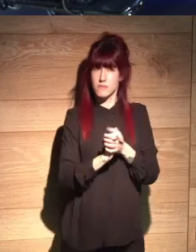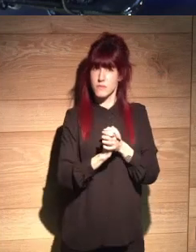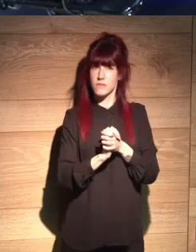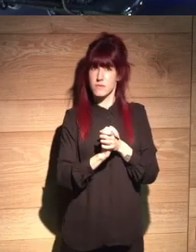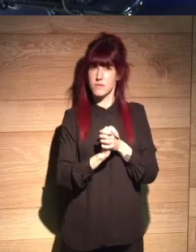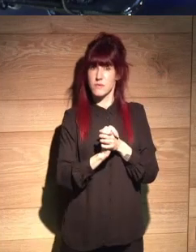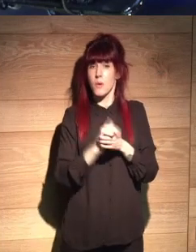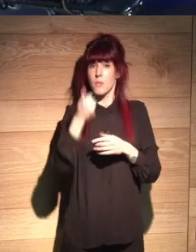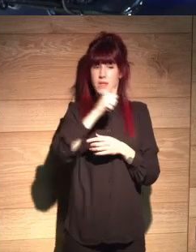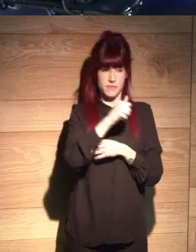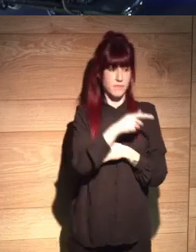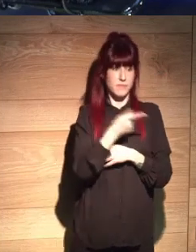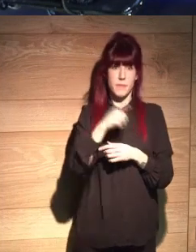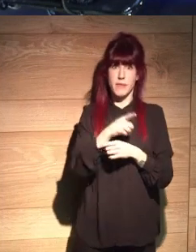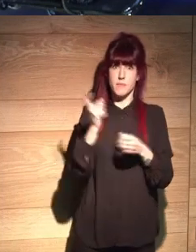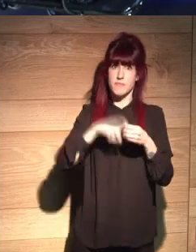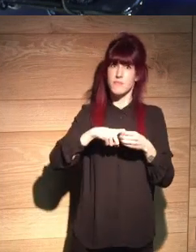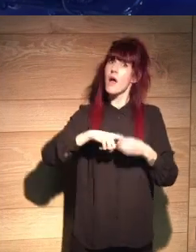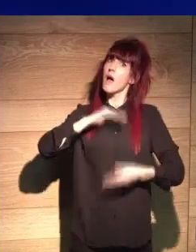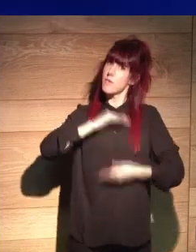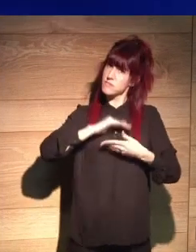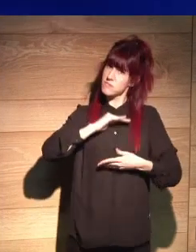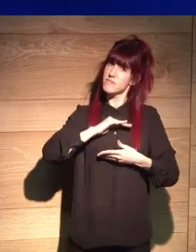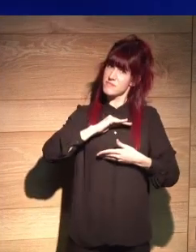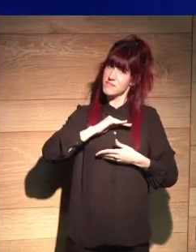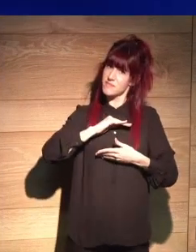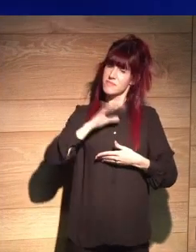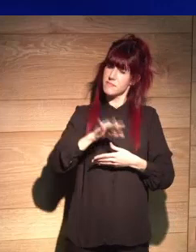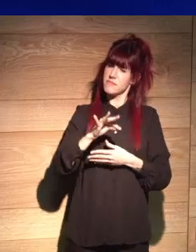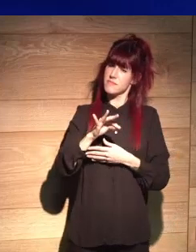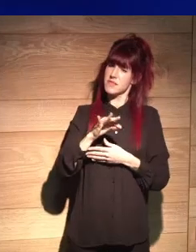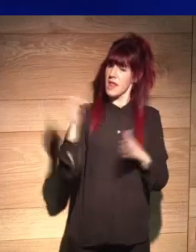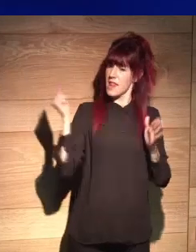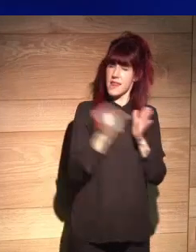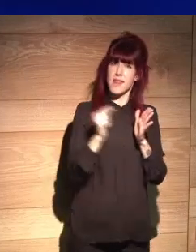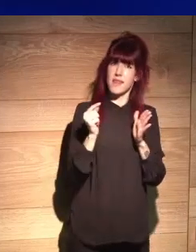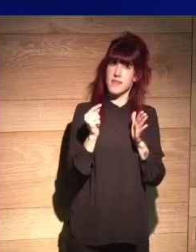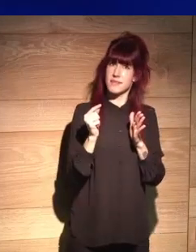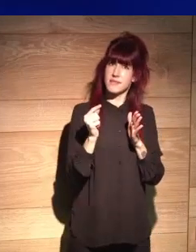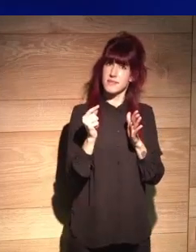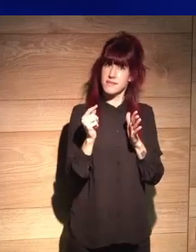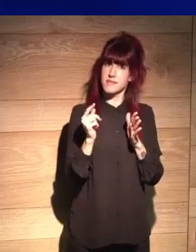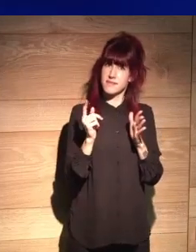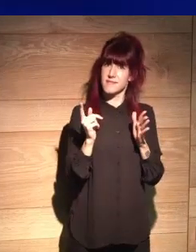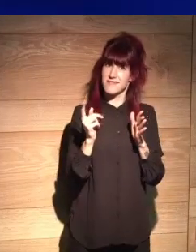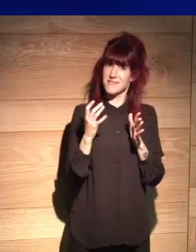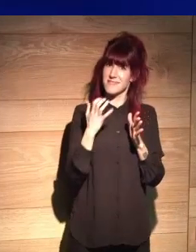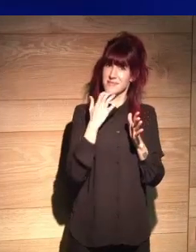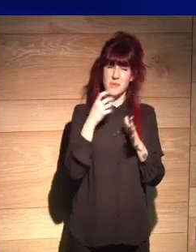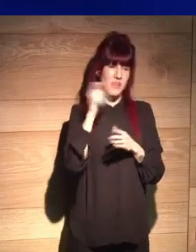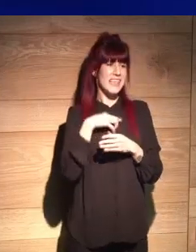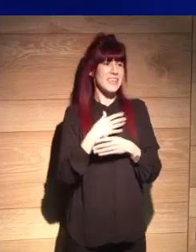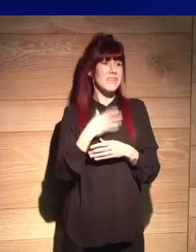instance. Men that I have had men that are very able to make decisions rapidly.